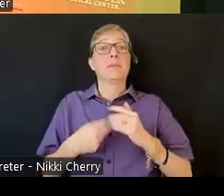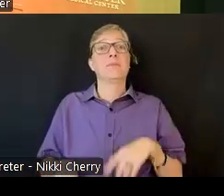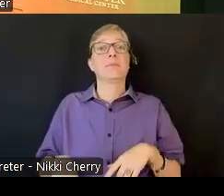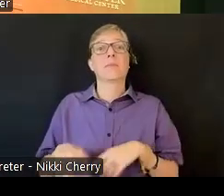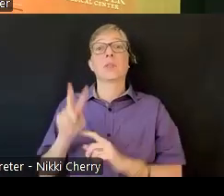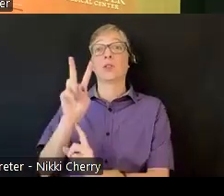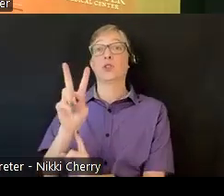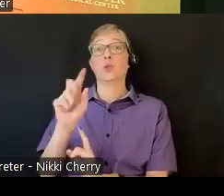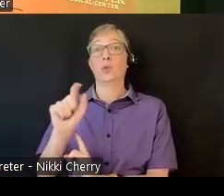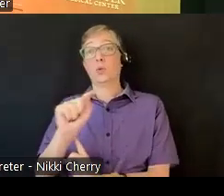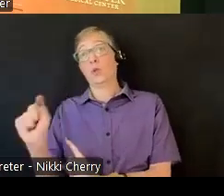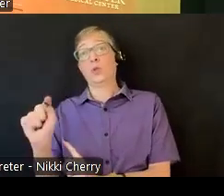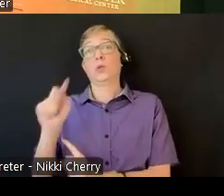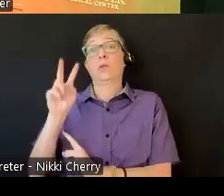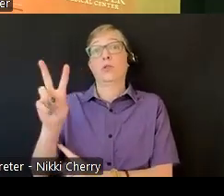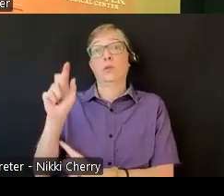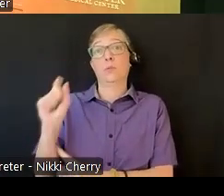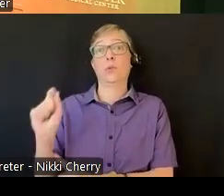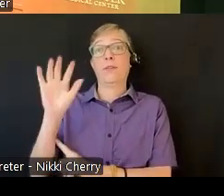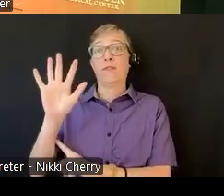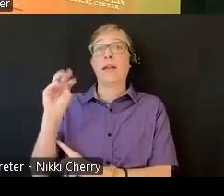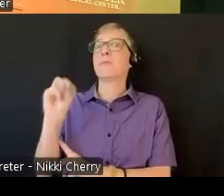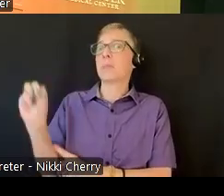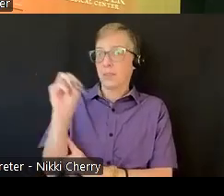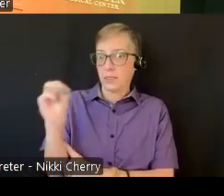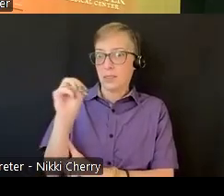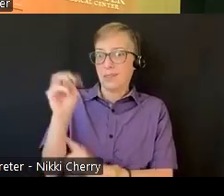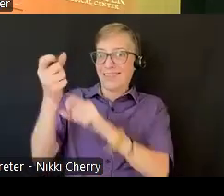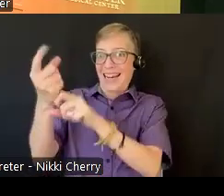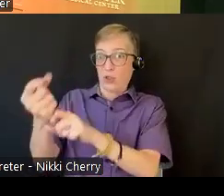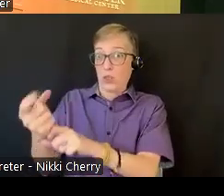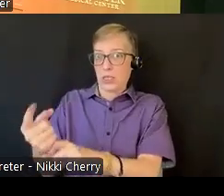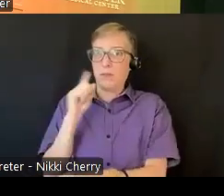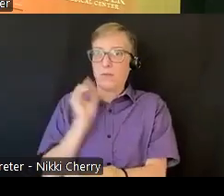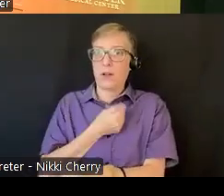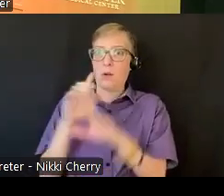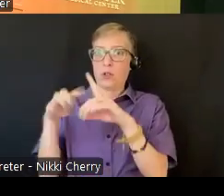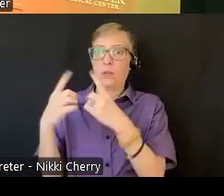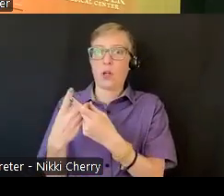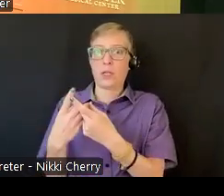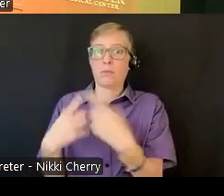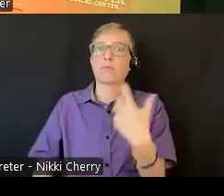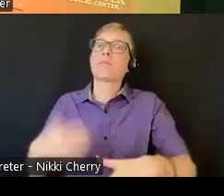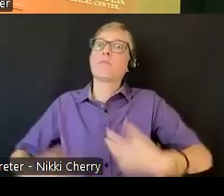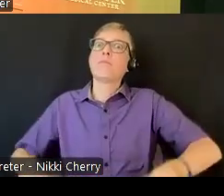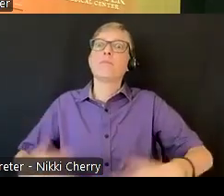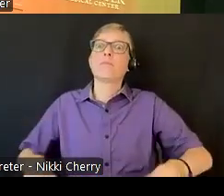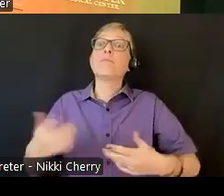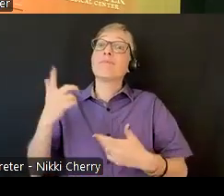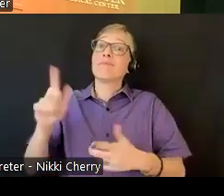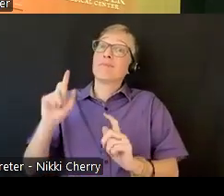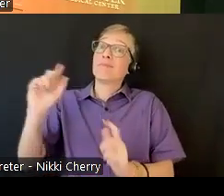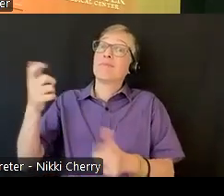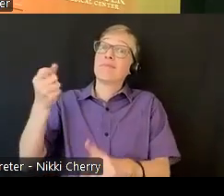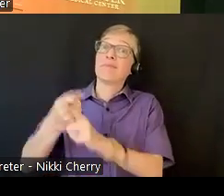million annually for our department. It's a sizable impact to our department's budget, but